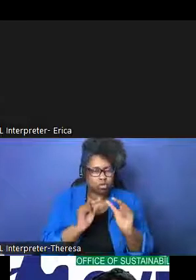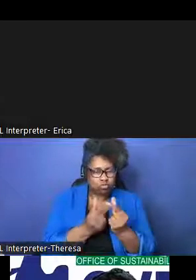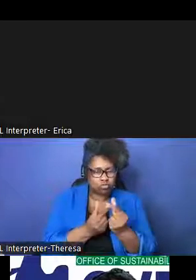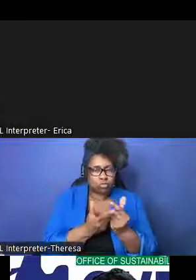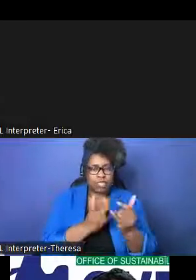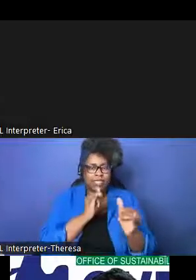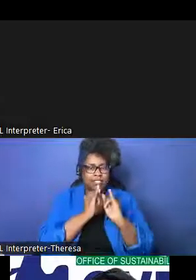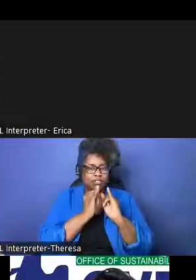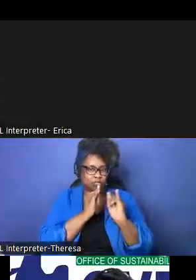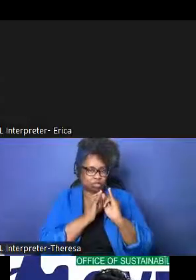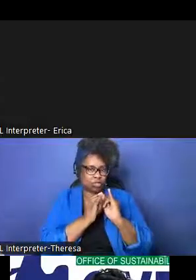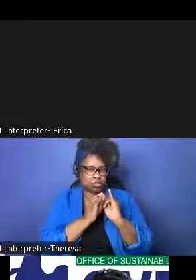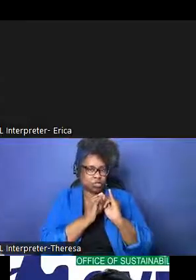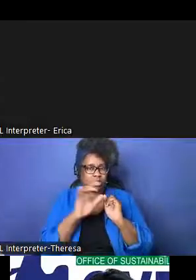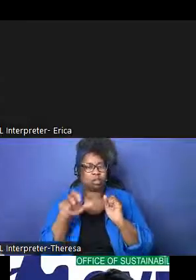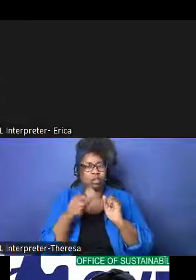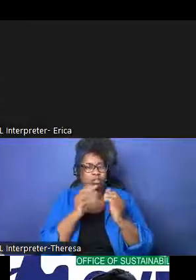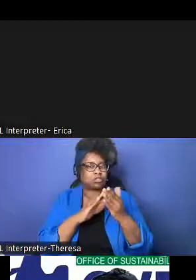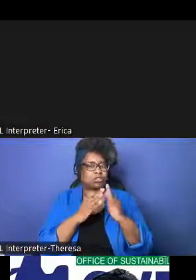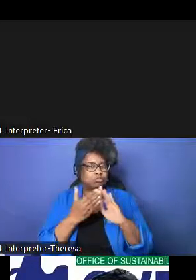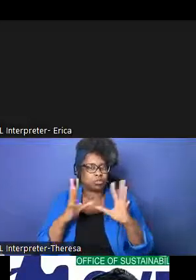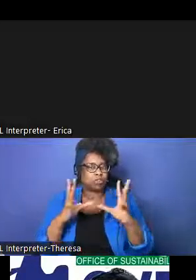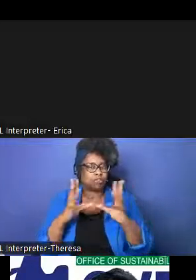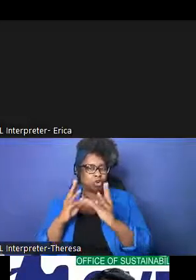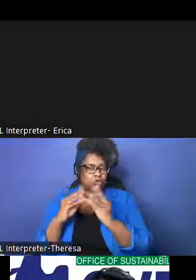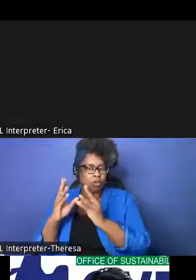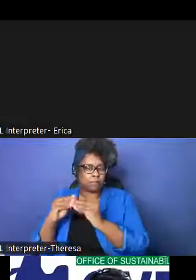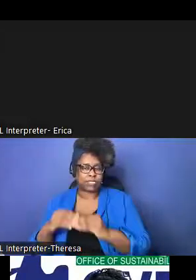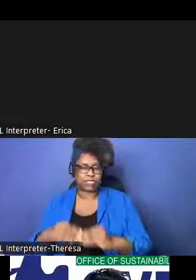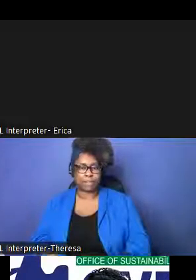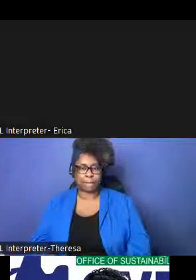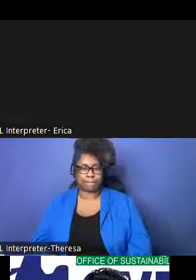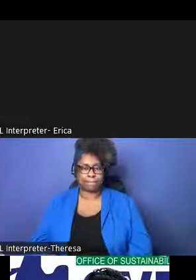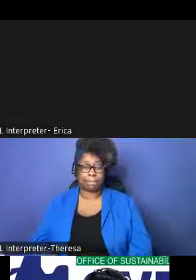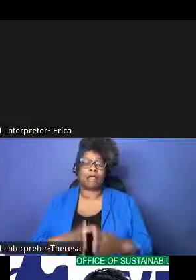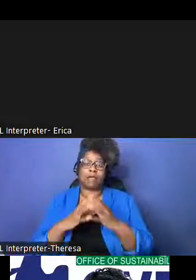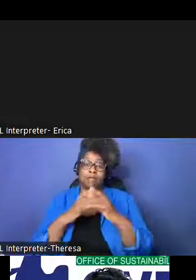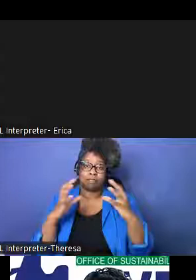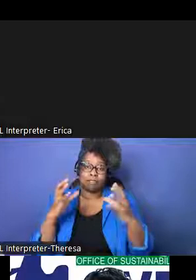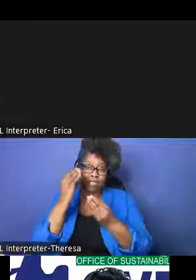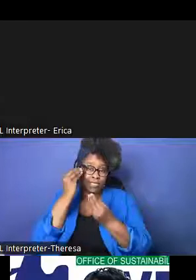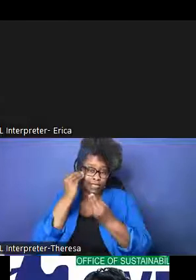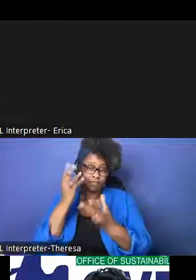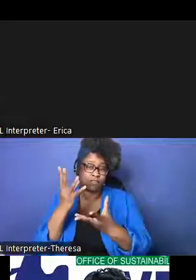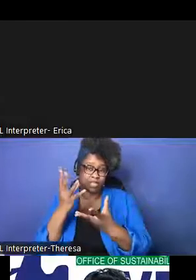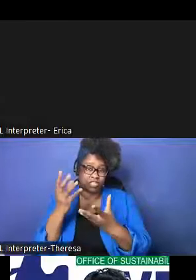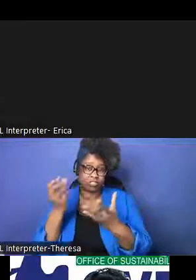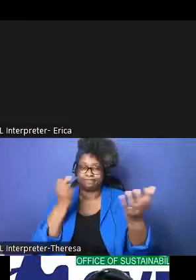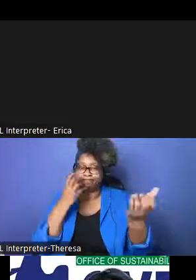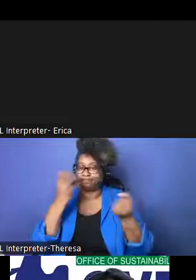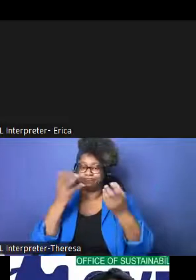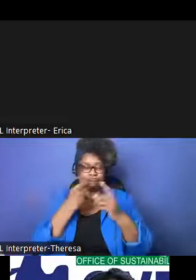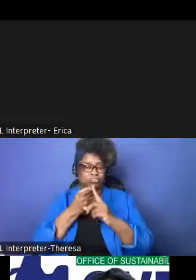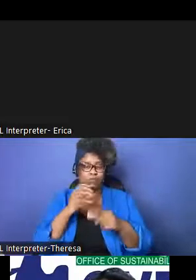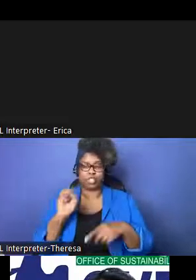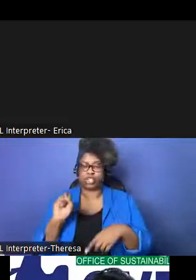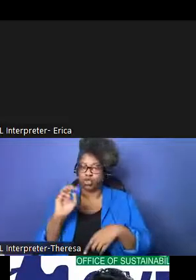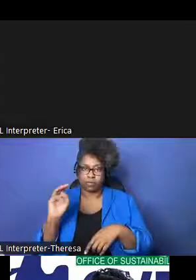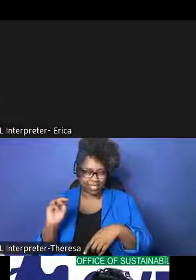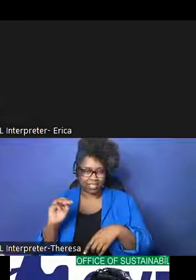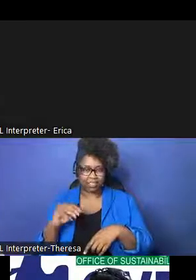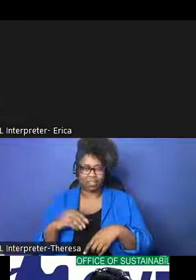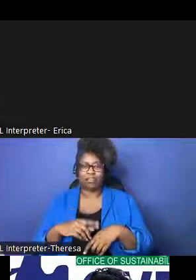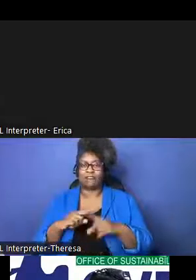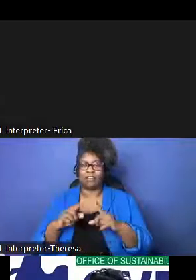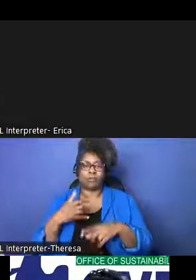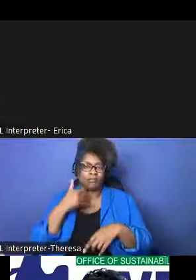interviews and other community forums. Lots of information coming in from social media, from our